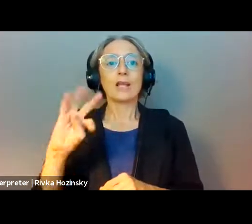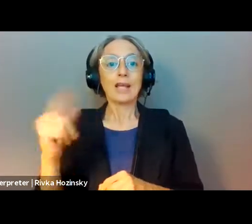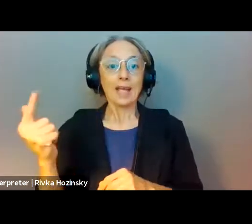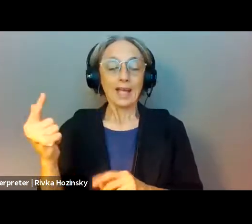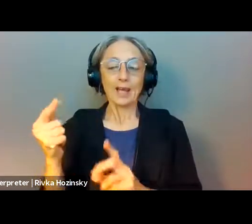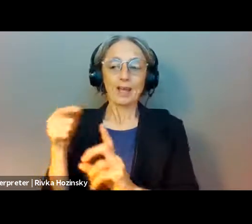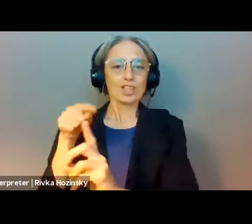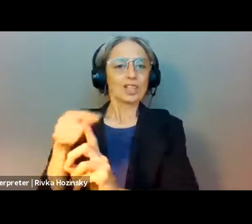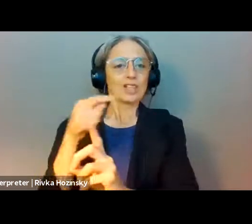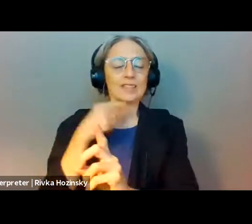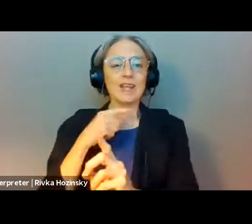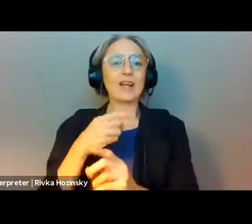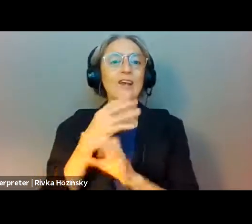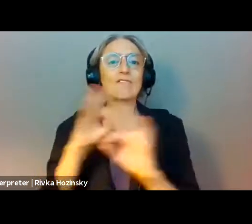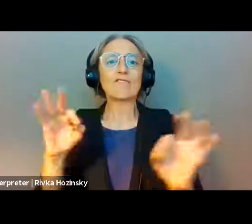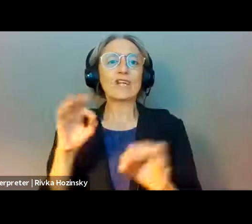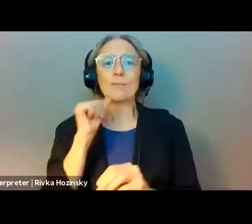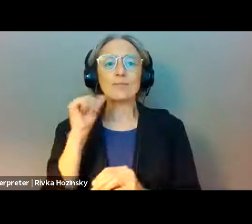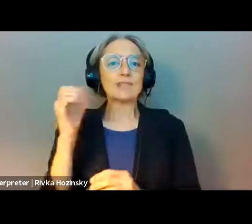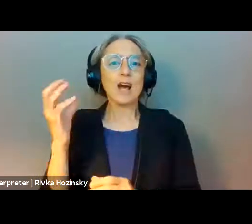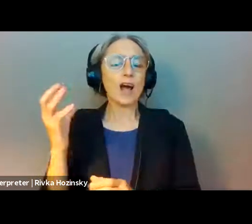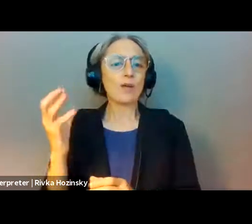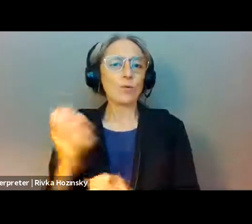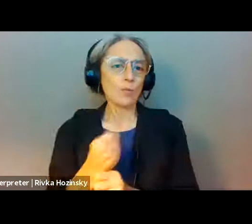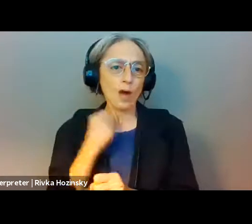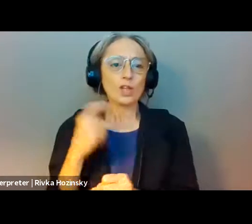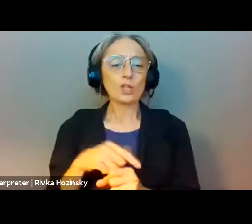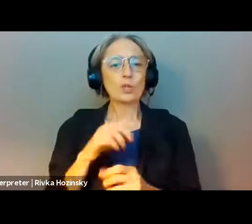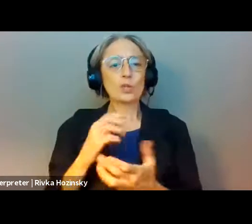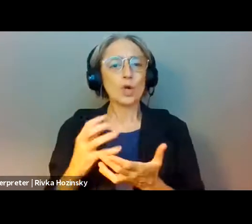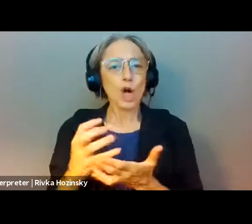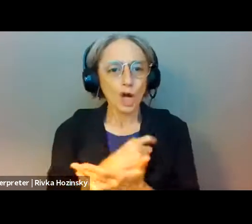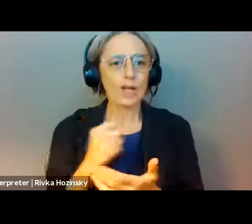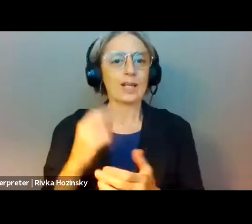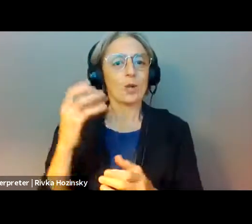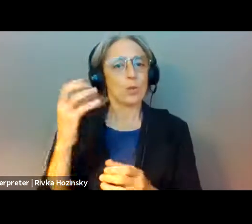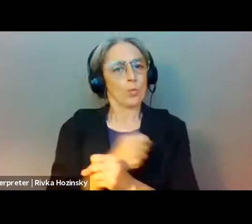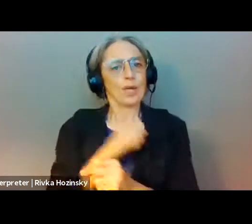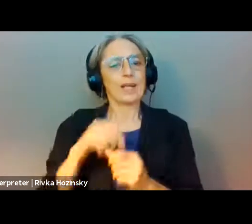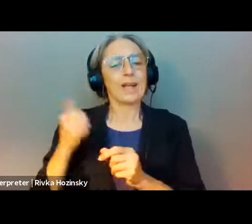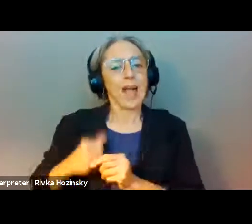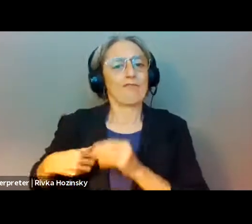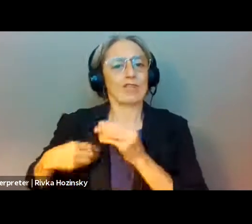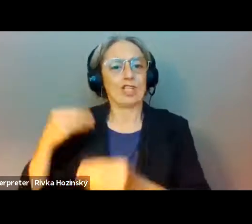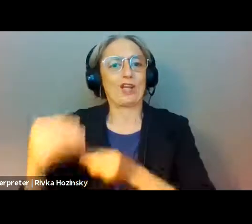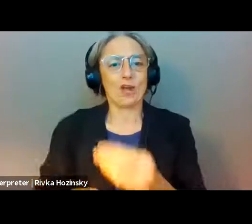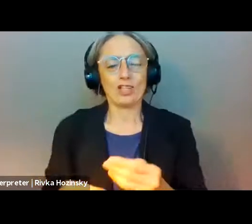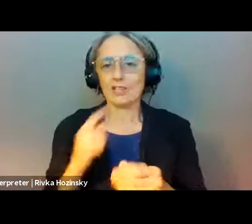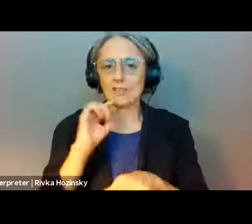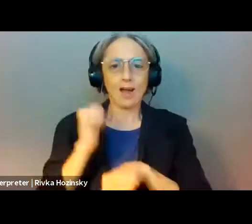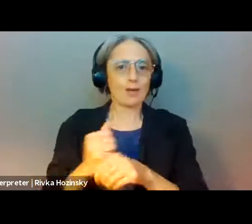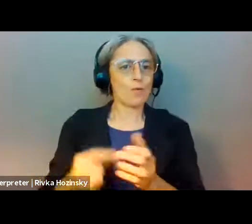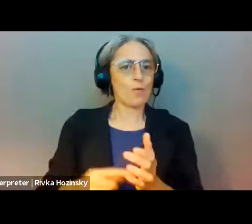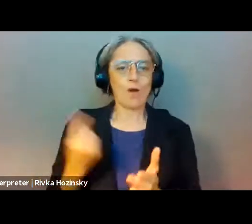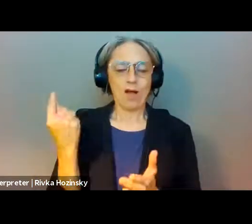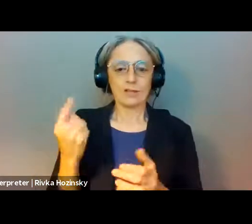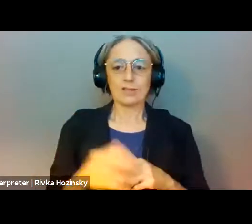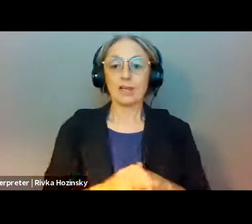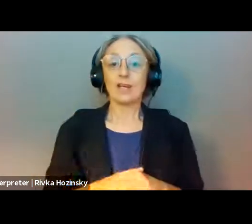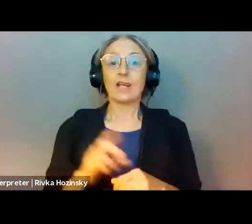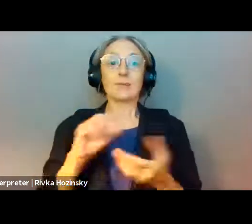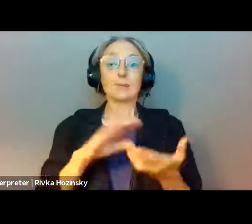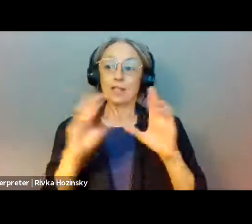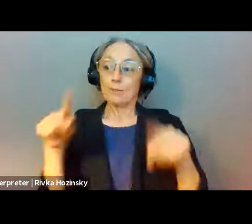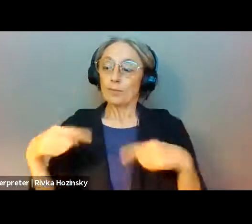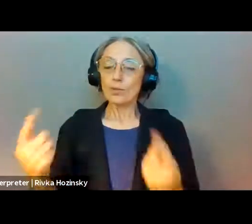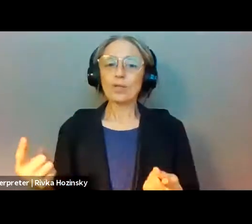it and win it in every generation. The disability community in America has faced systemic disenfranchisement in the